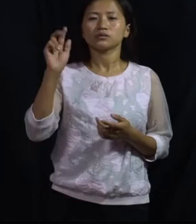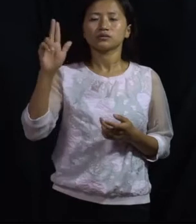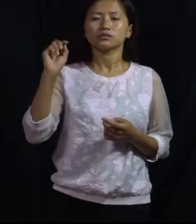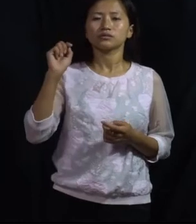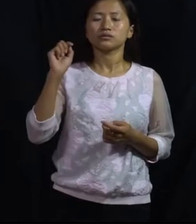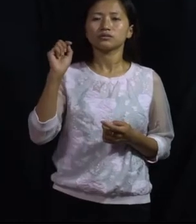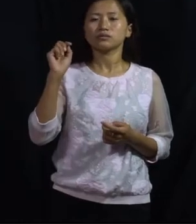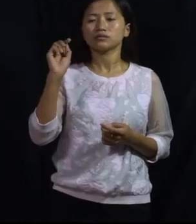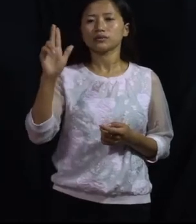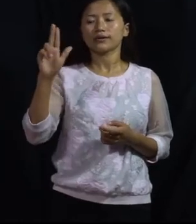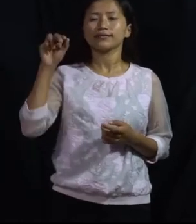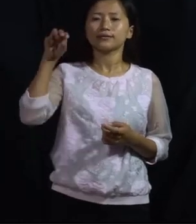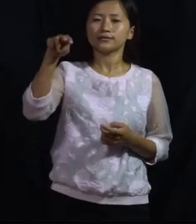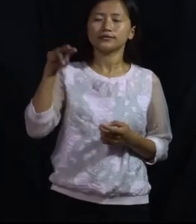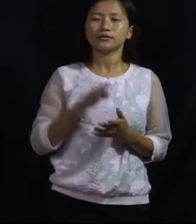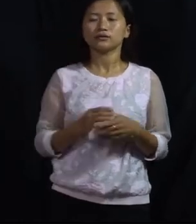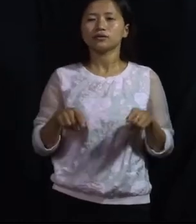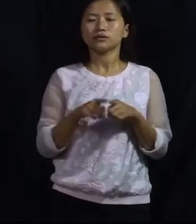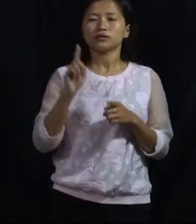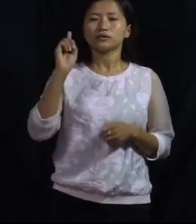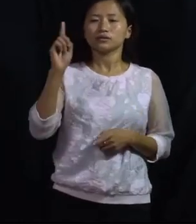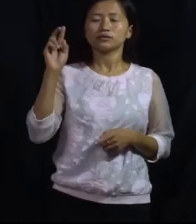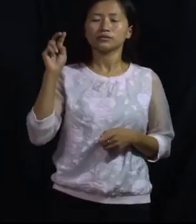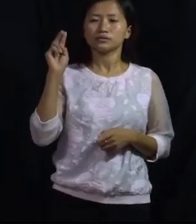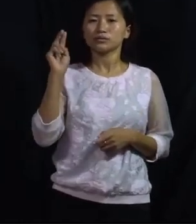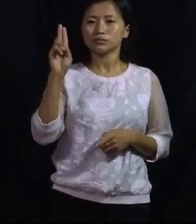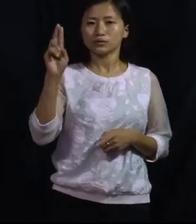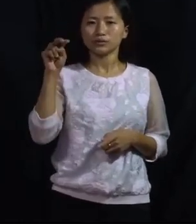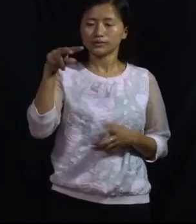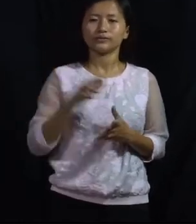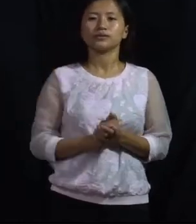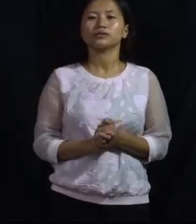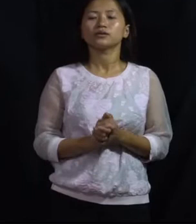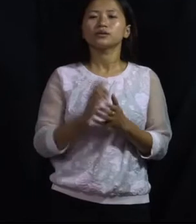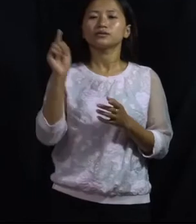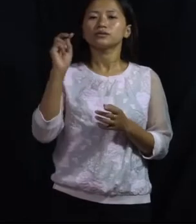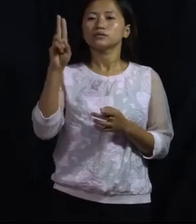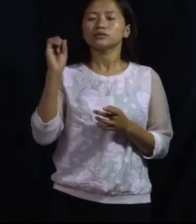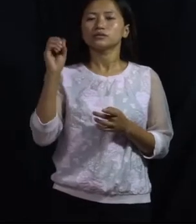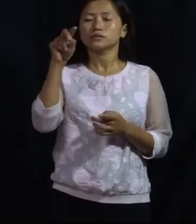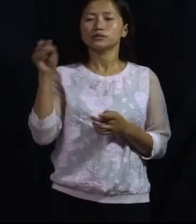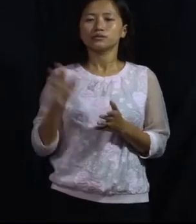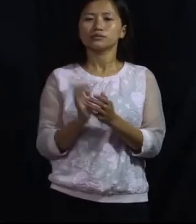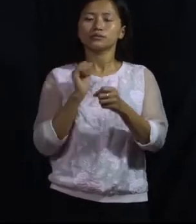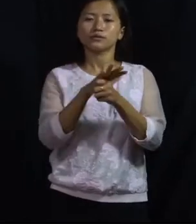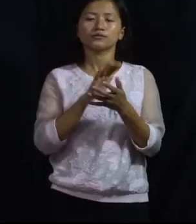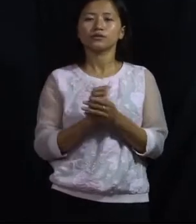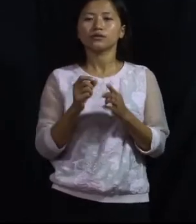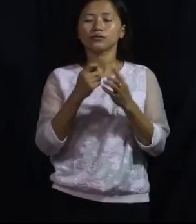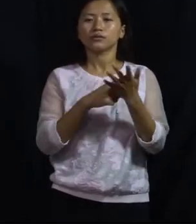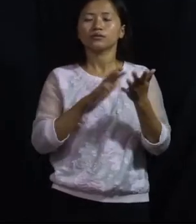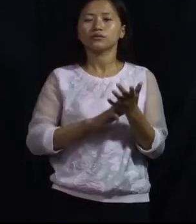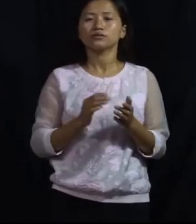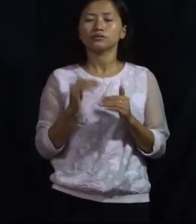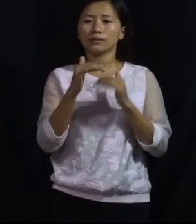1,800 and stock is undervalued by 1,200. 20% of general reserve to be transferred to provision for